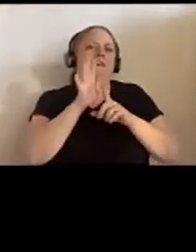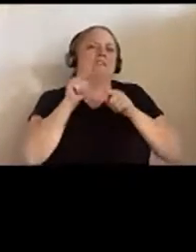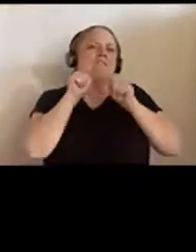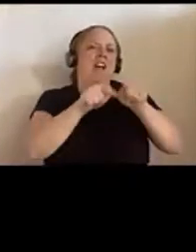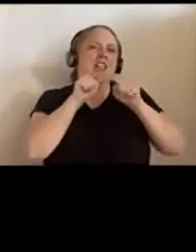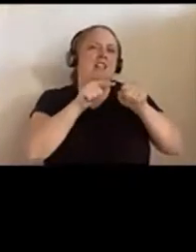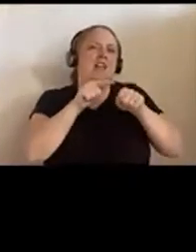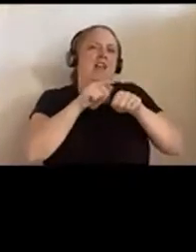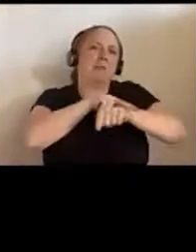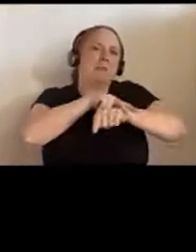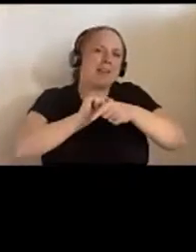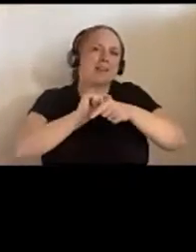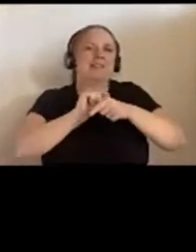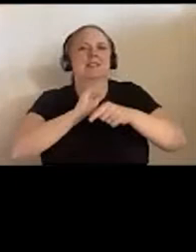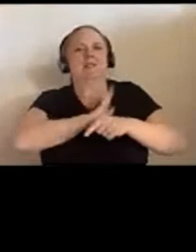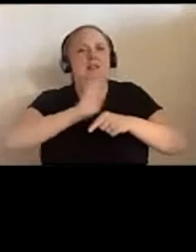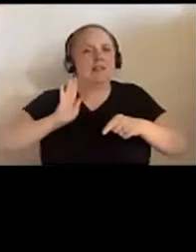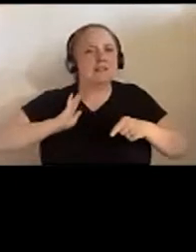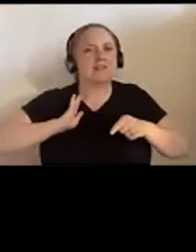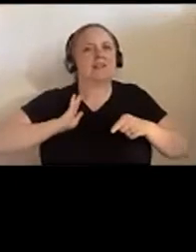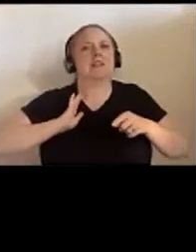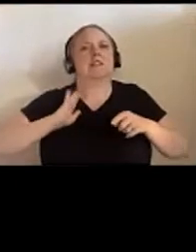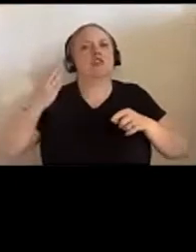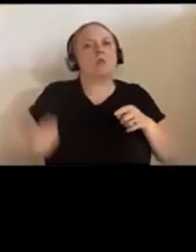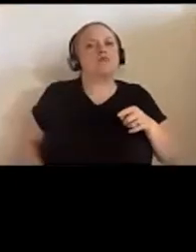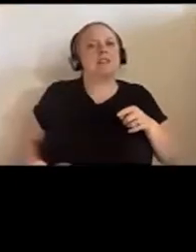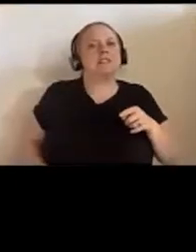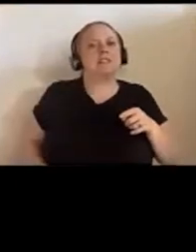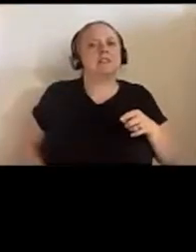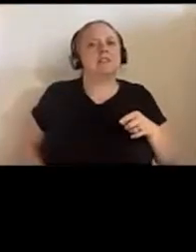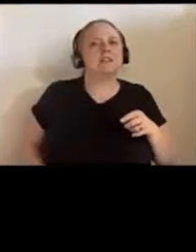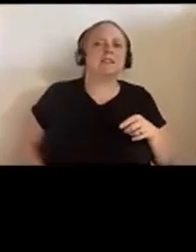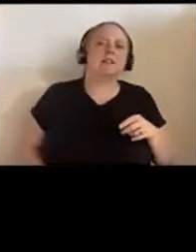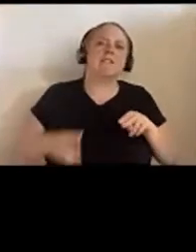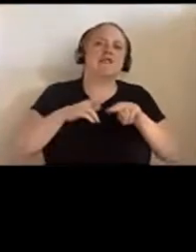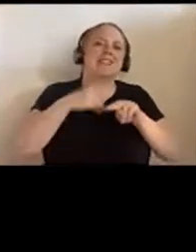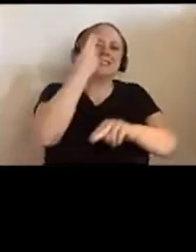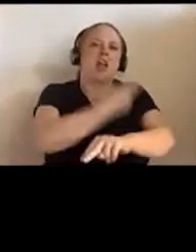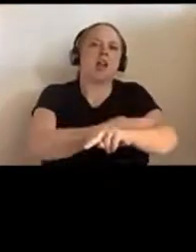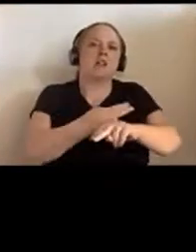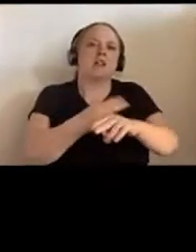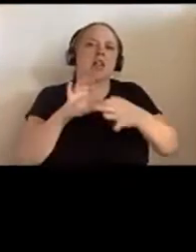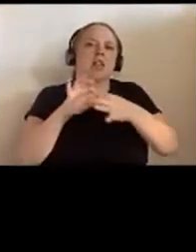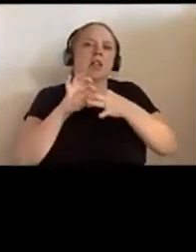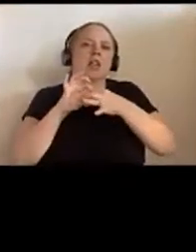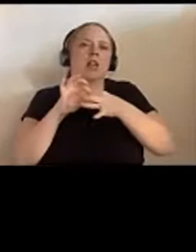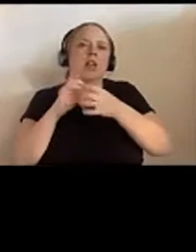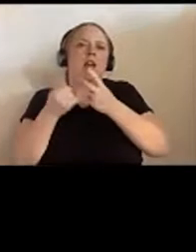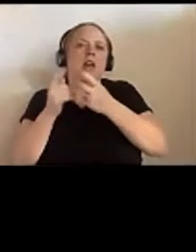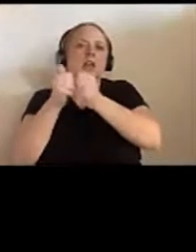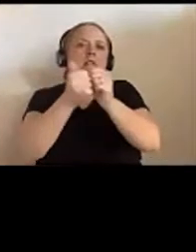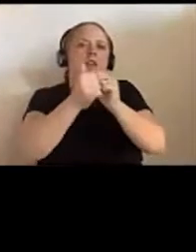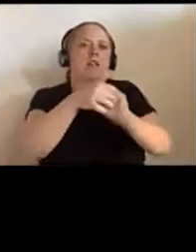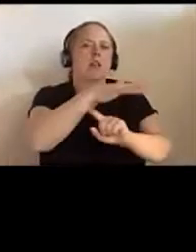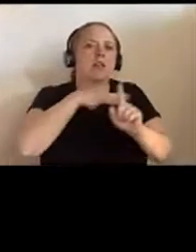forces, militaries, and corporations. Forensic architecture works in partnership with institutions across civil society,